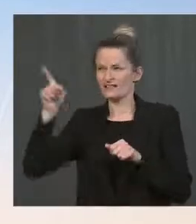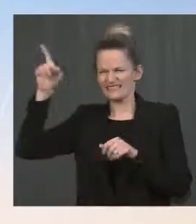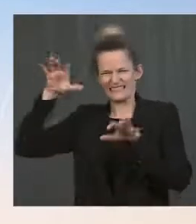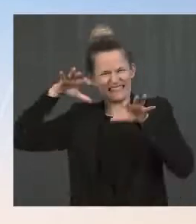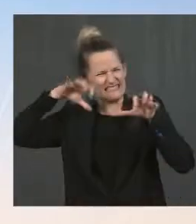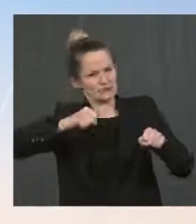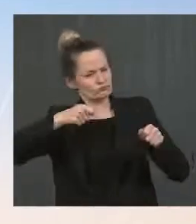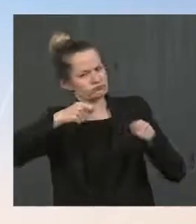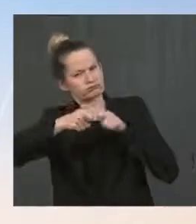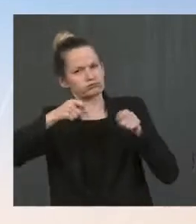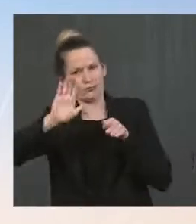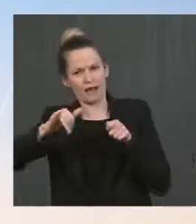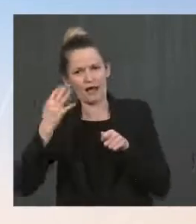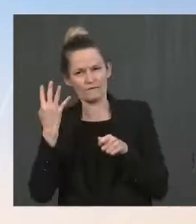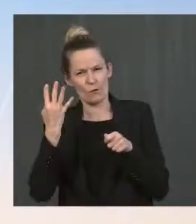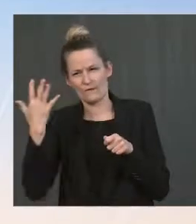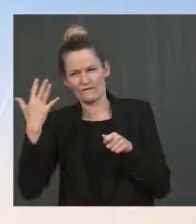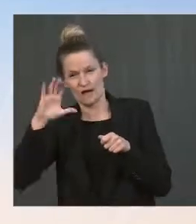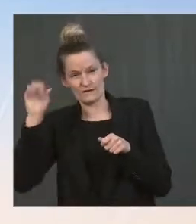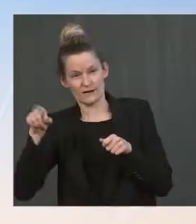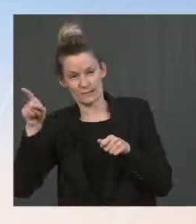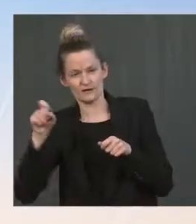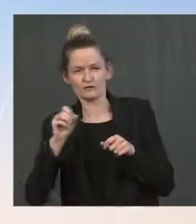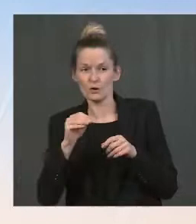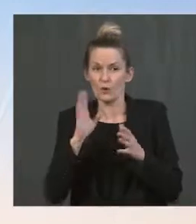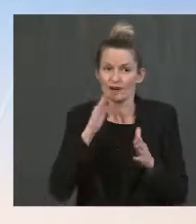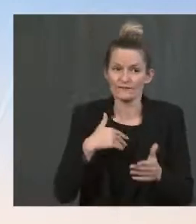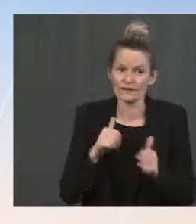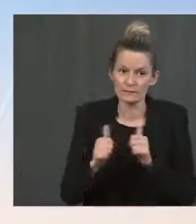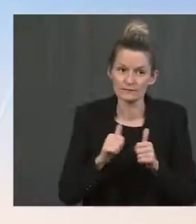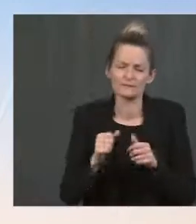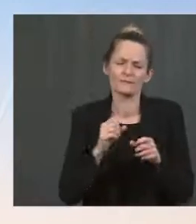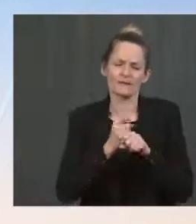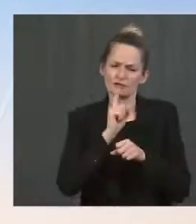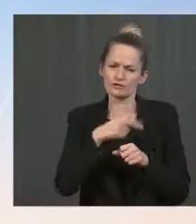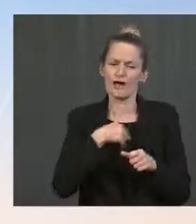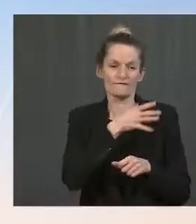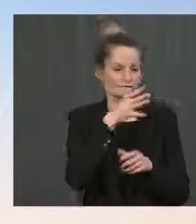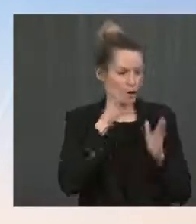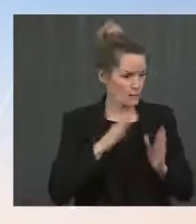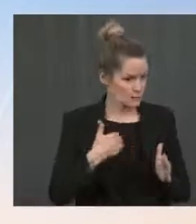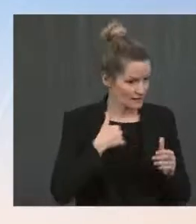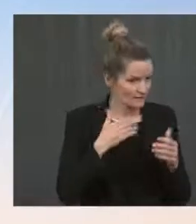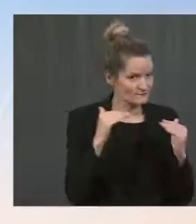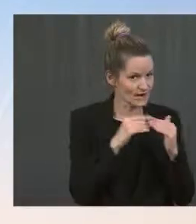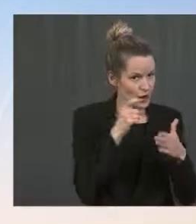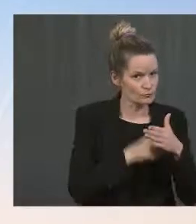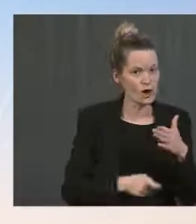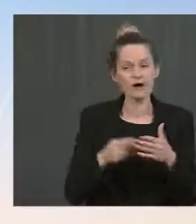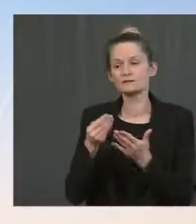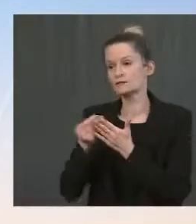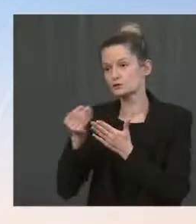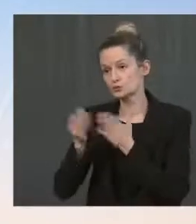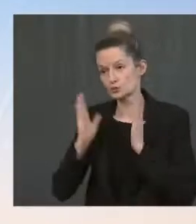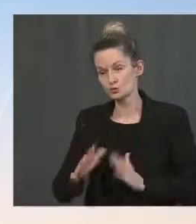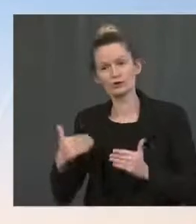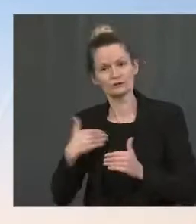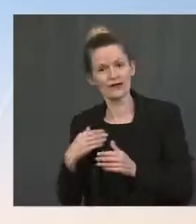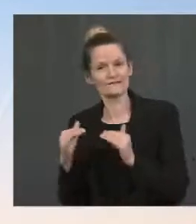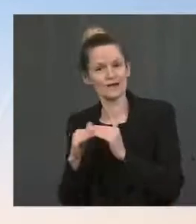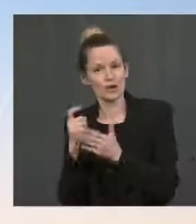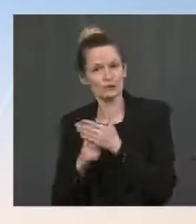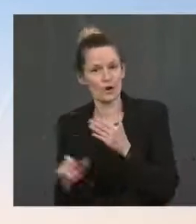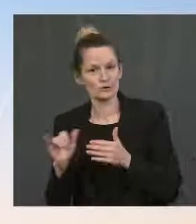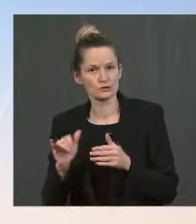fair prices and the consumers are getting fair prices at the grocery store. On the economy, the White House has long been promoting these